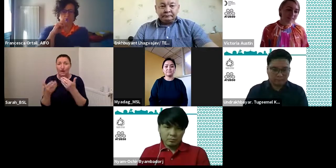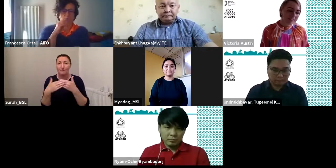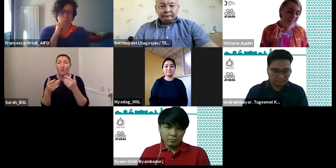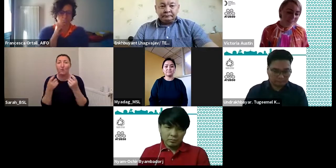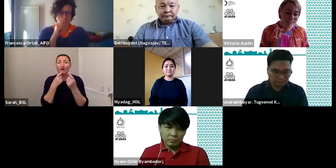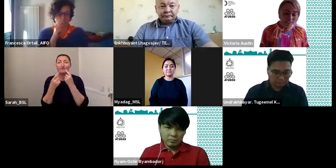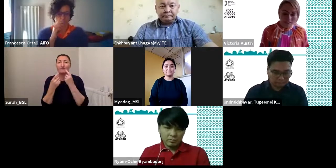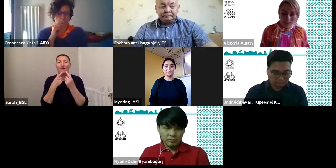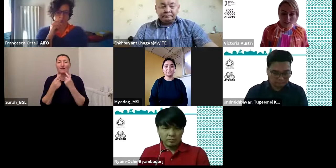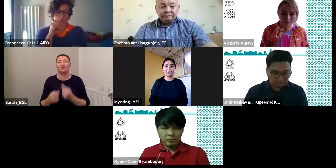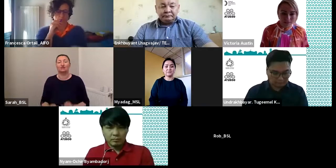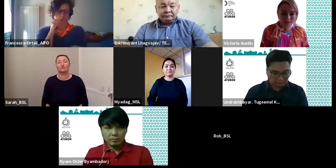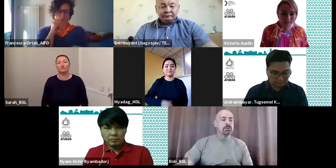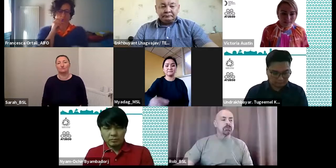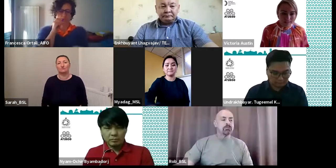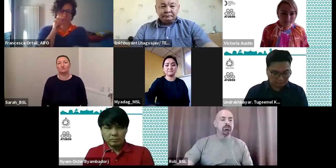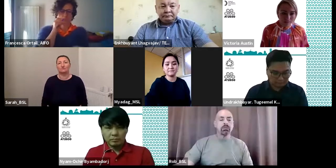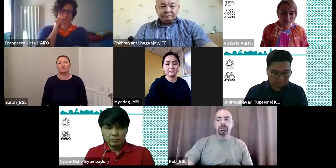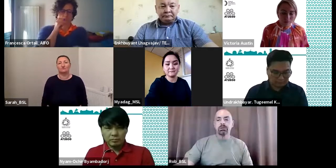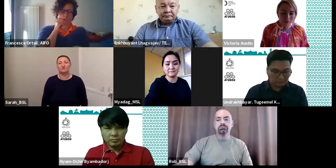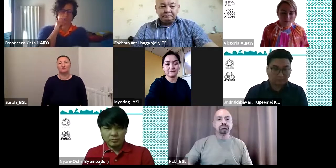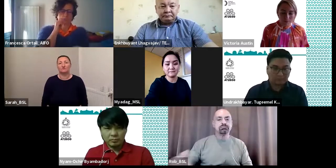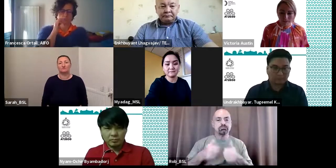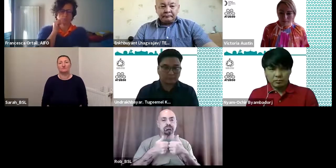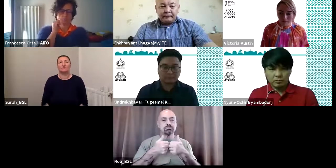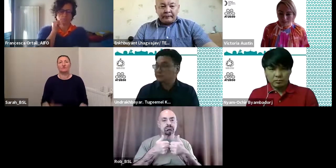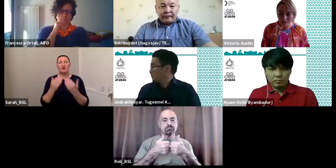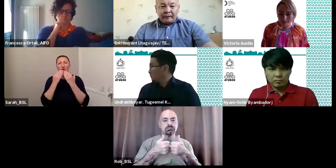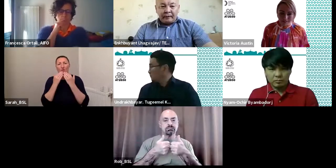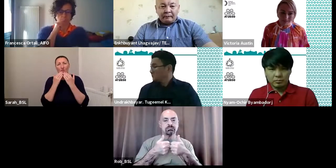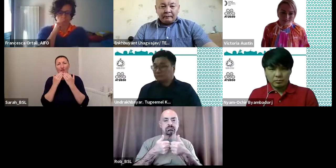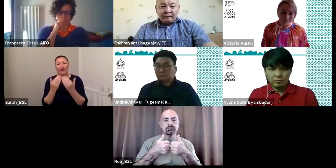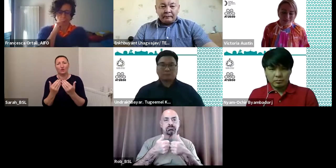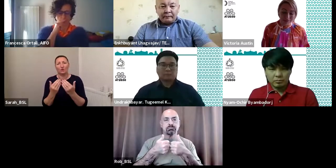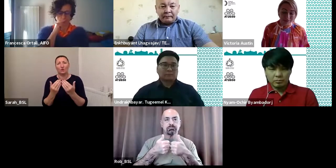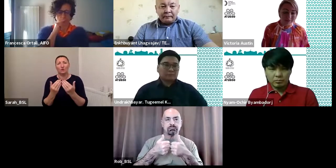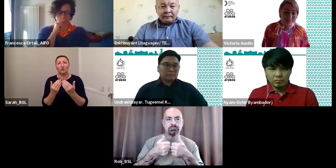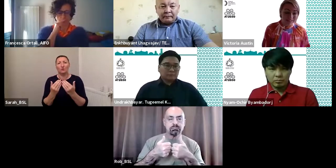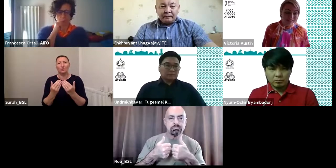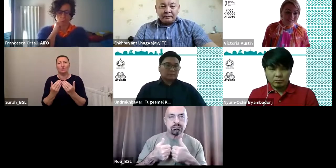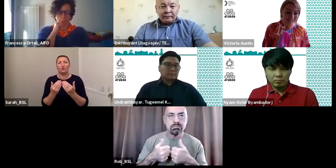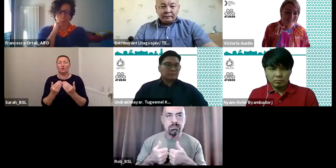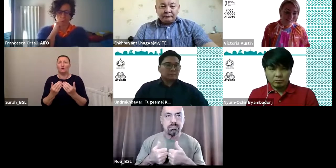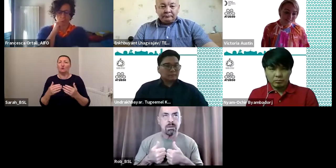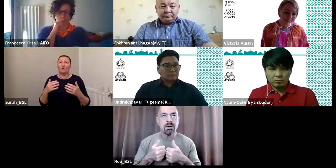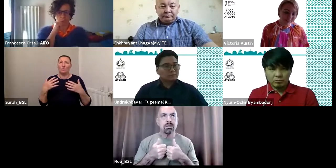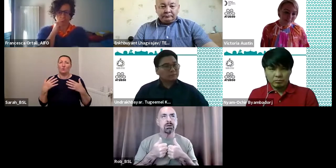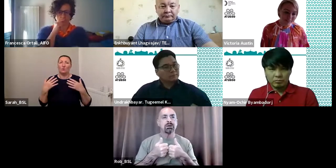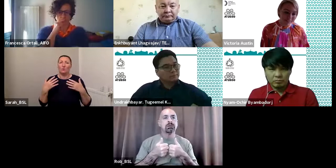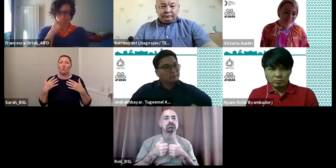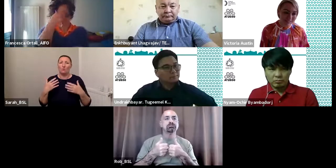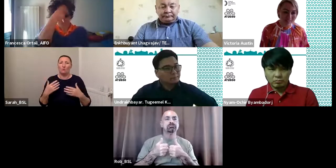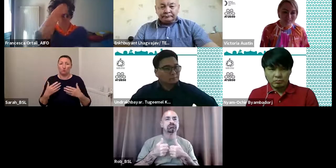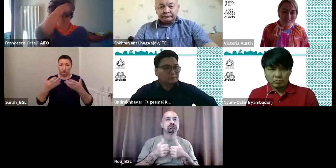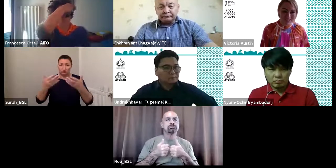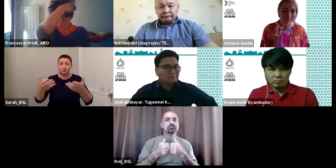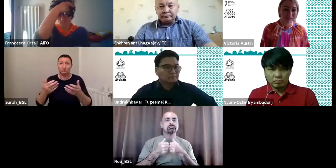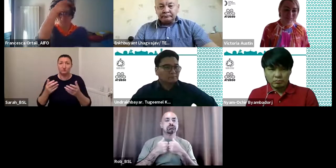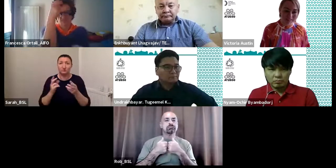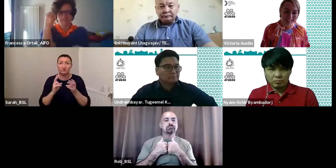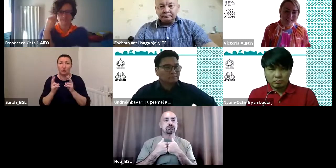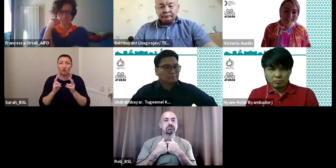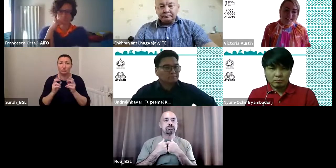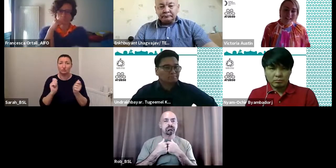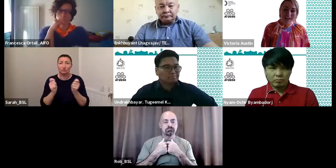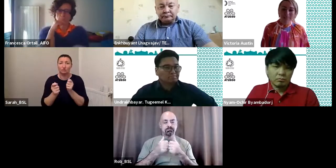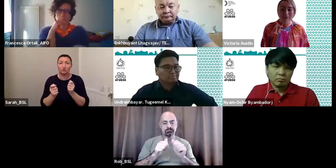Many thanks, Altintia, and I have to say you're leading a world-breaking project, and it was so amazing to listen to you, so I wanted to give you those extra couple